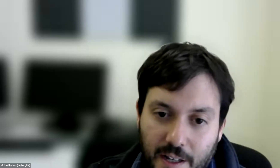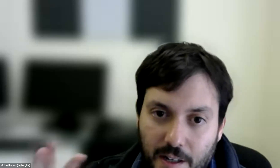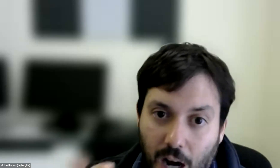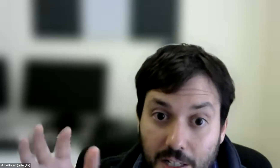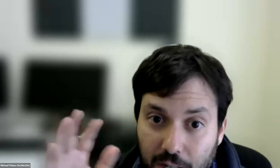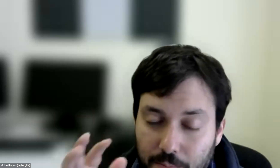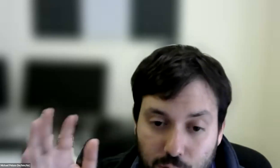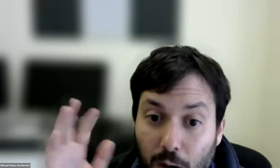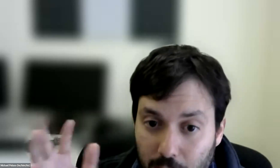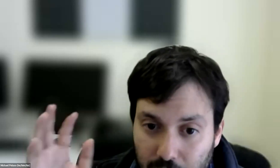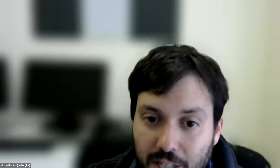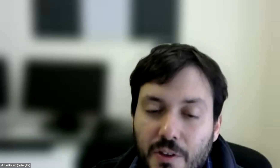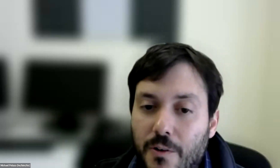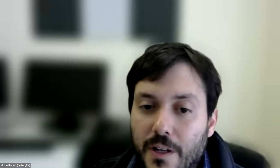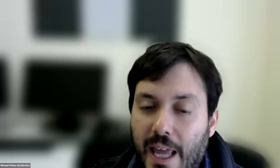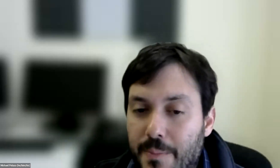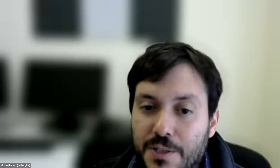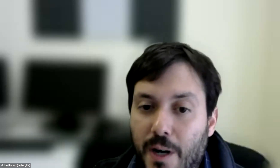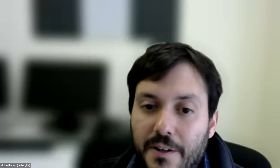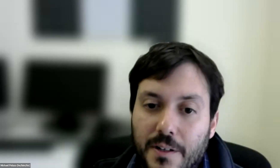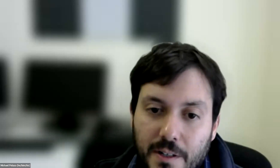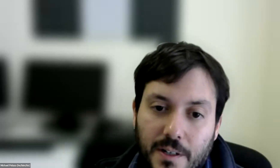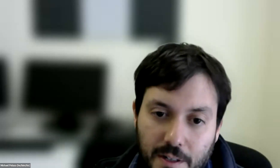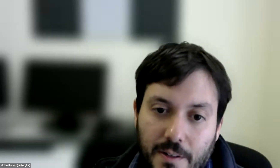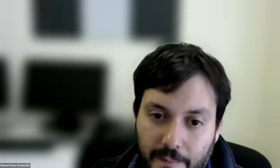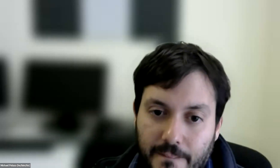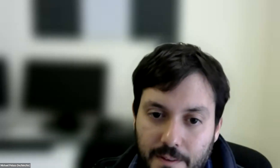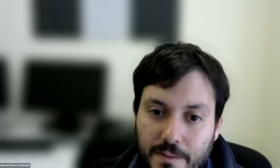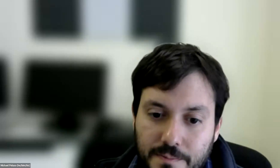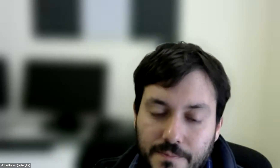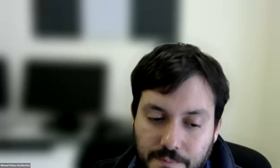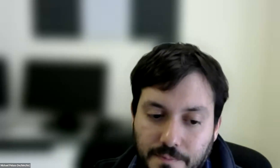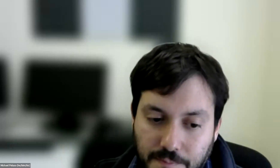just causing trouble, even though it can't be spread.